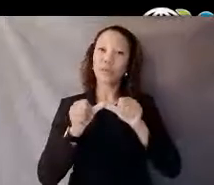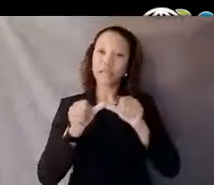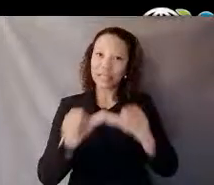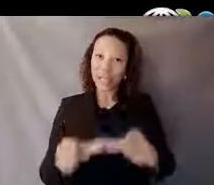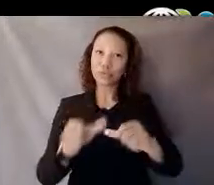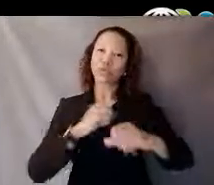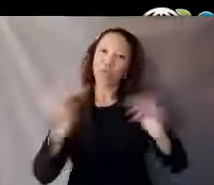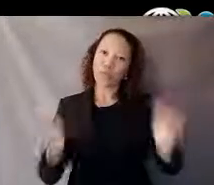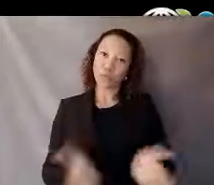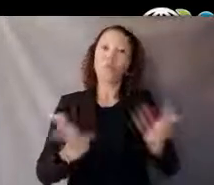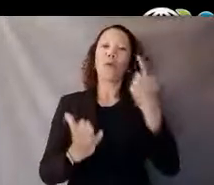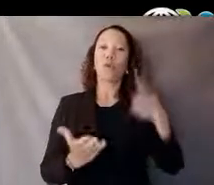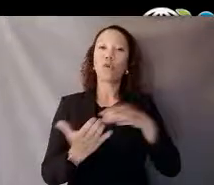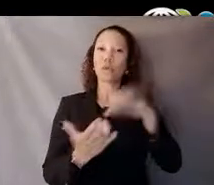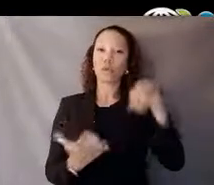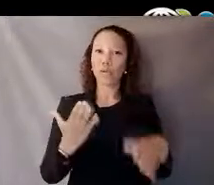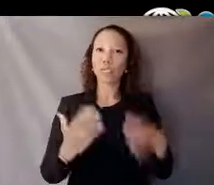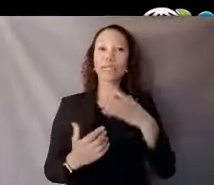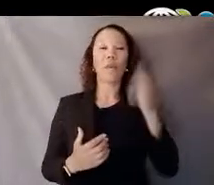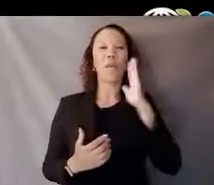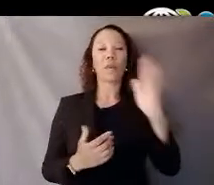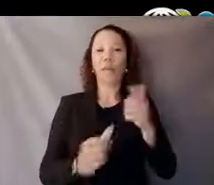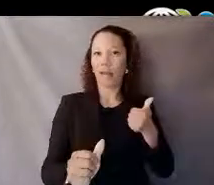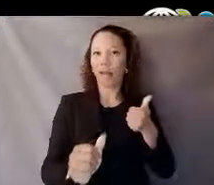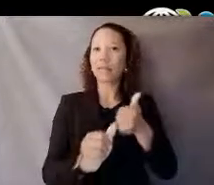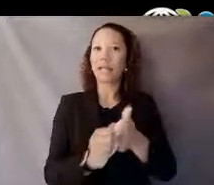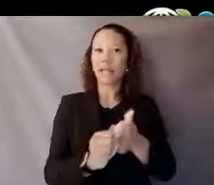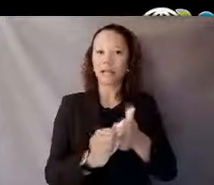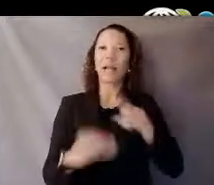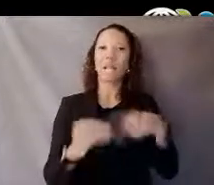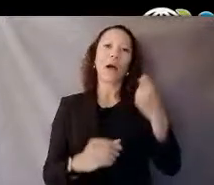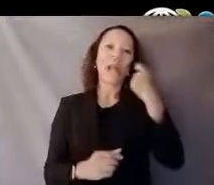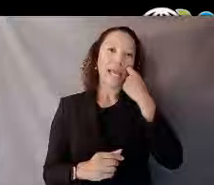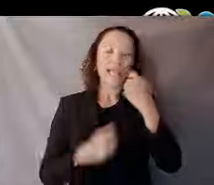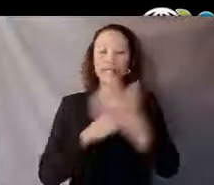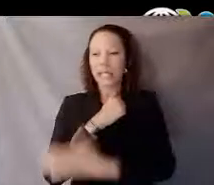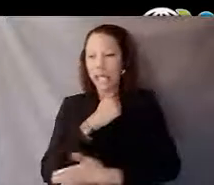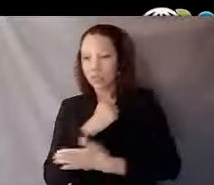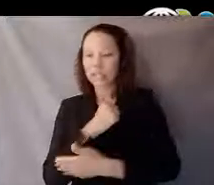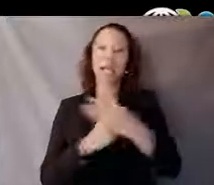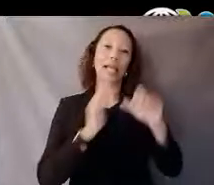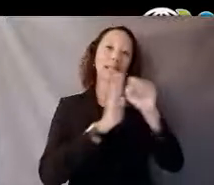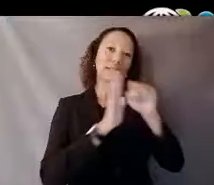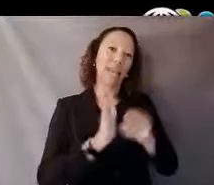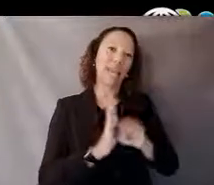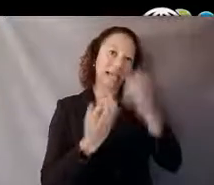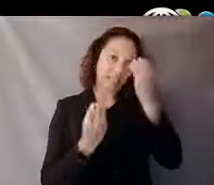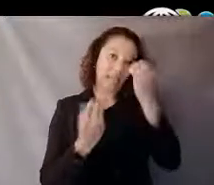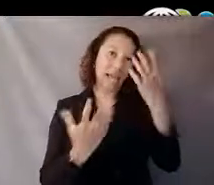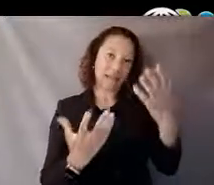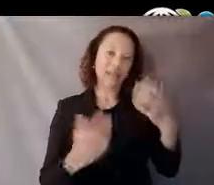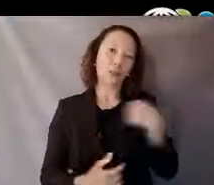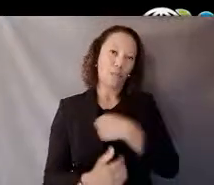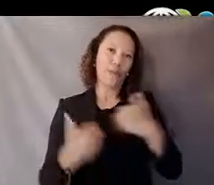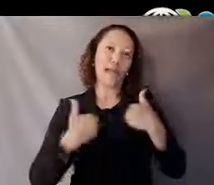for students, and then we'll be giving you the update on the latest county and state data that's available.